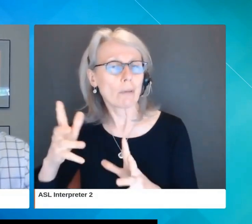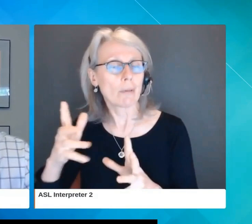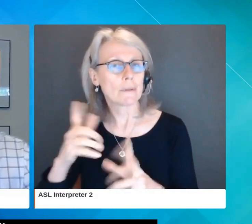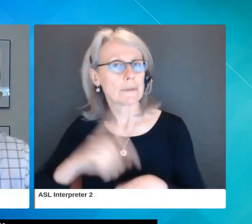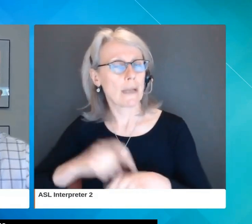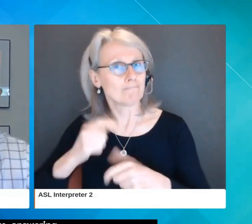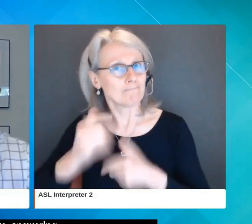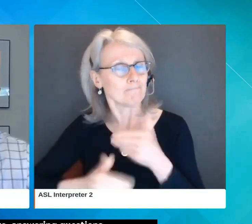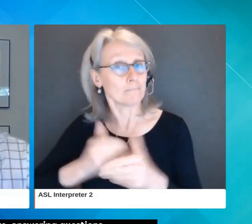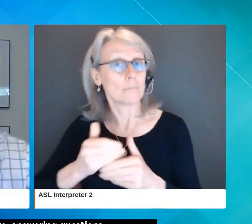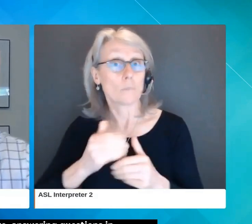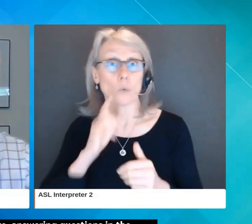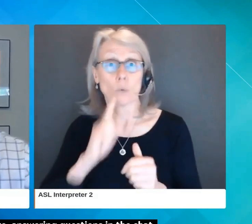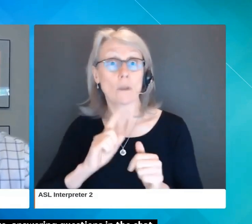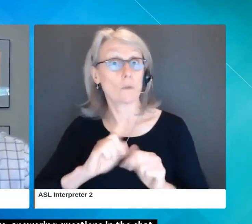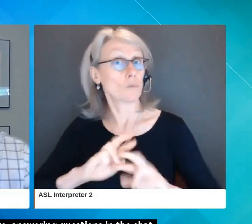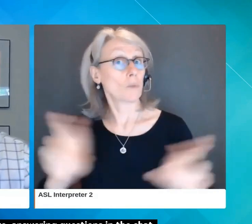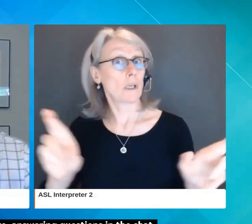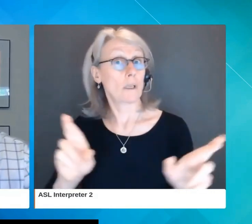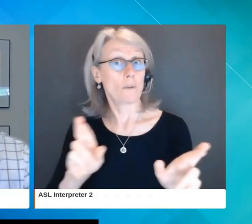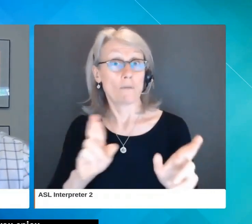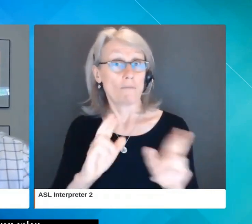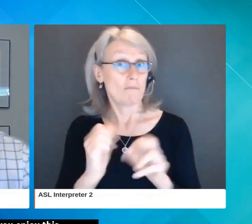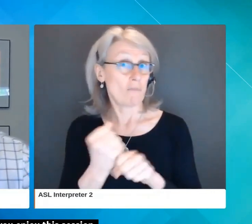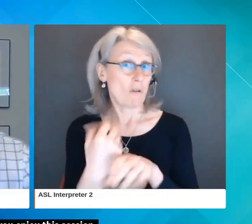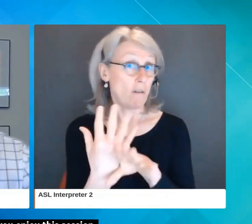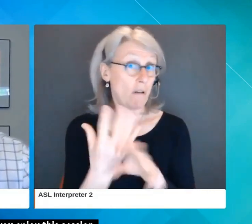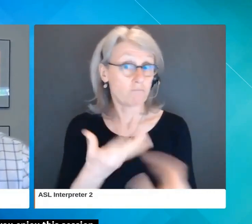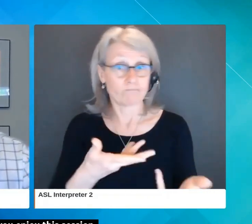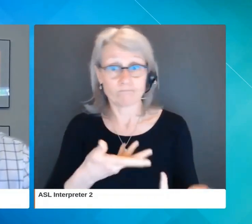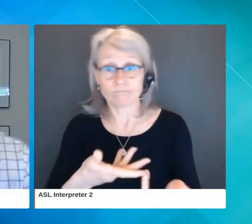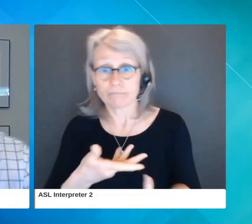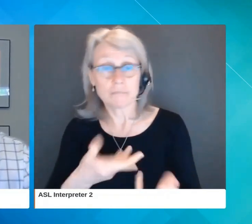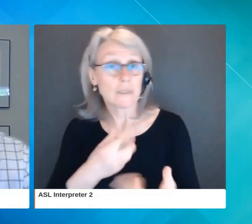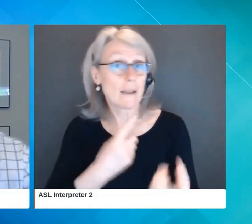are online live answering questions in the chat. I hope you enjoy this session.